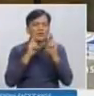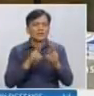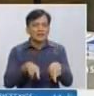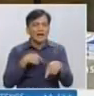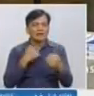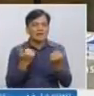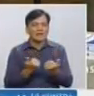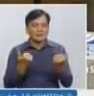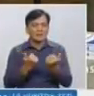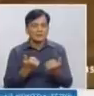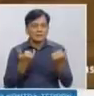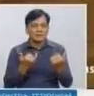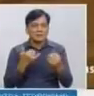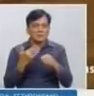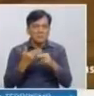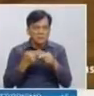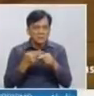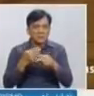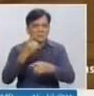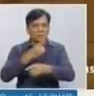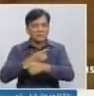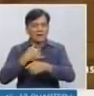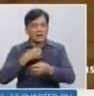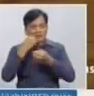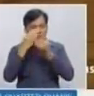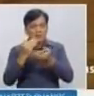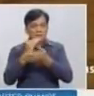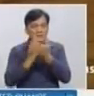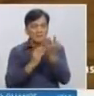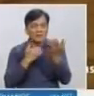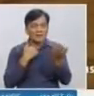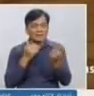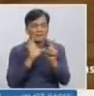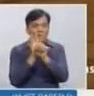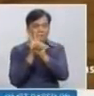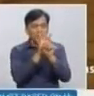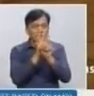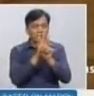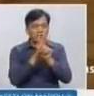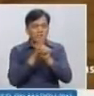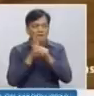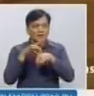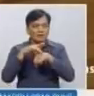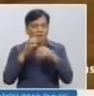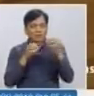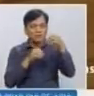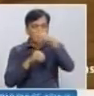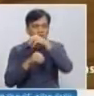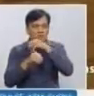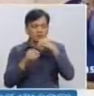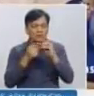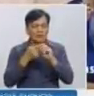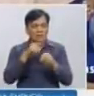available within the next few days. I was informed that satellite facilities were set up by the